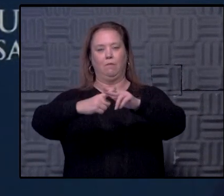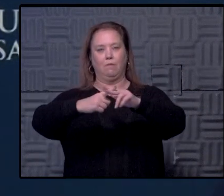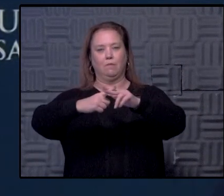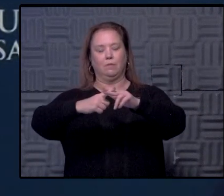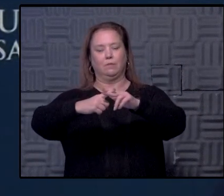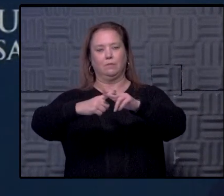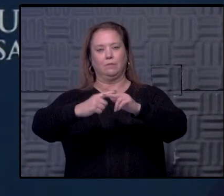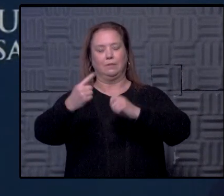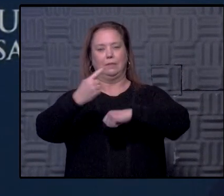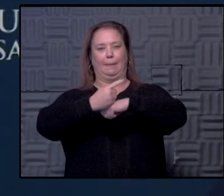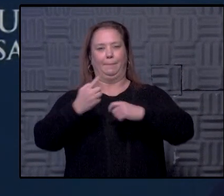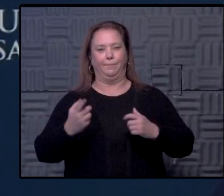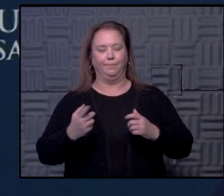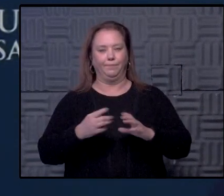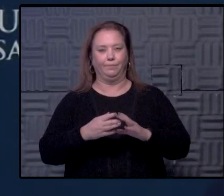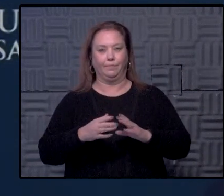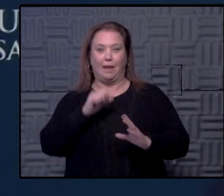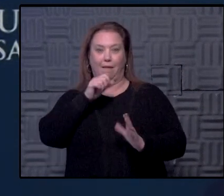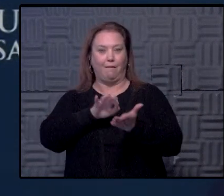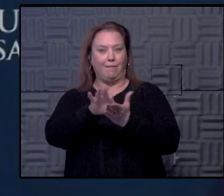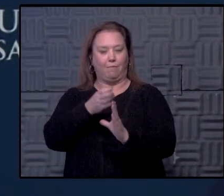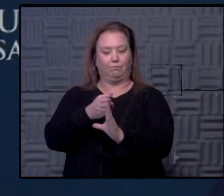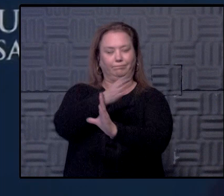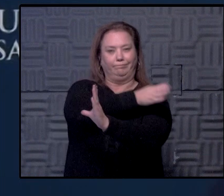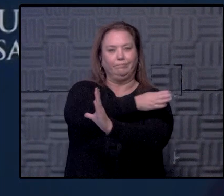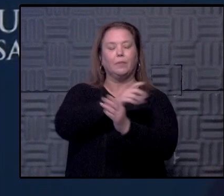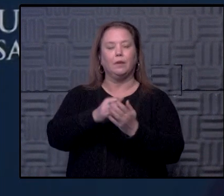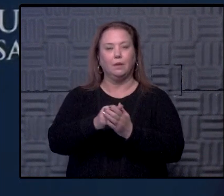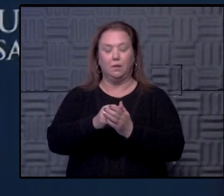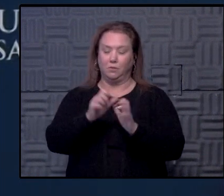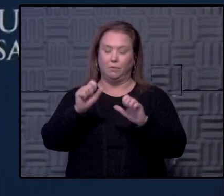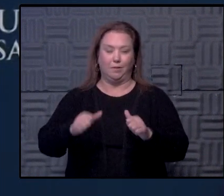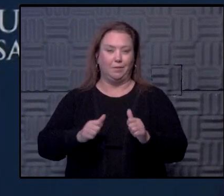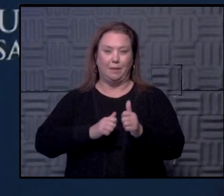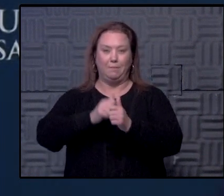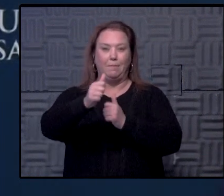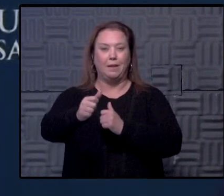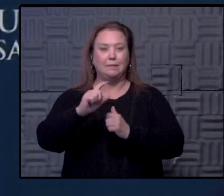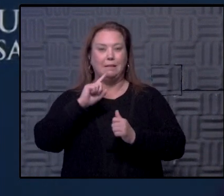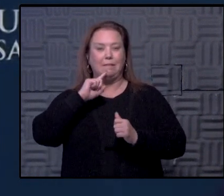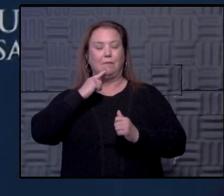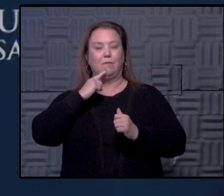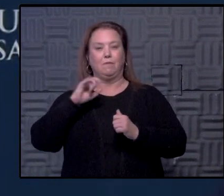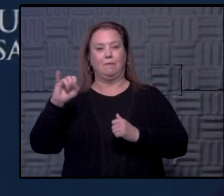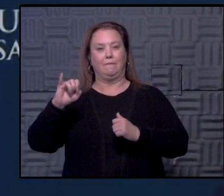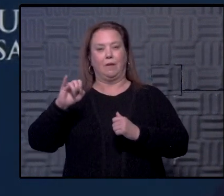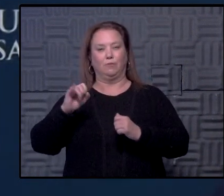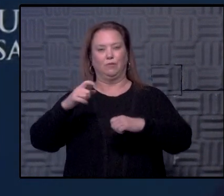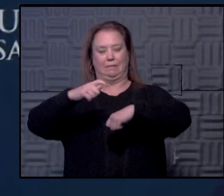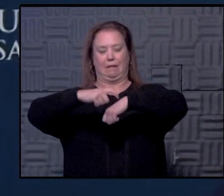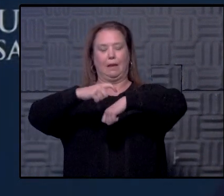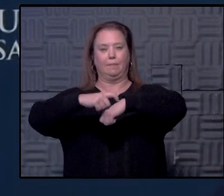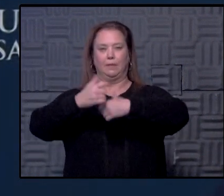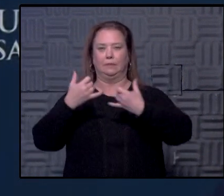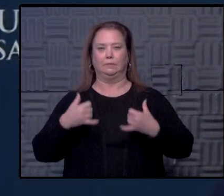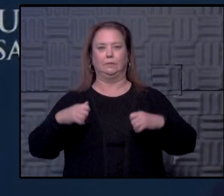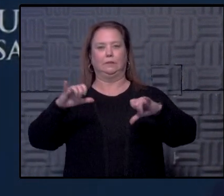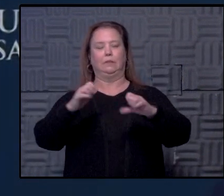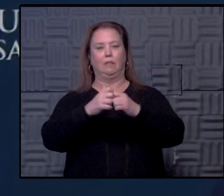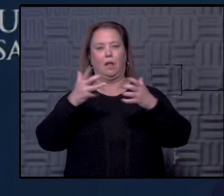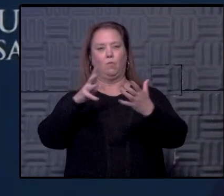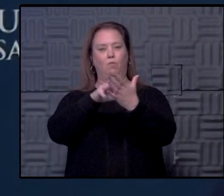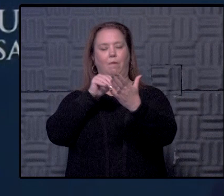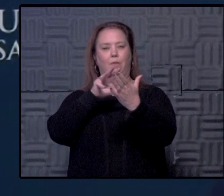infection stage. But truly, they may be beyond that acute infectious stage. So it's still a lot that we have to